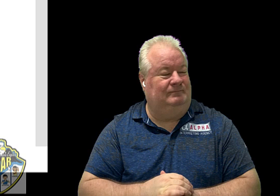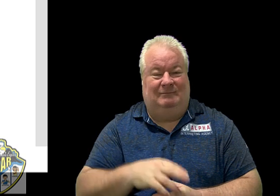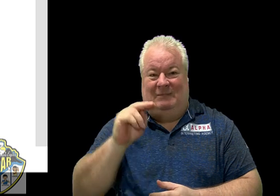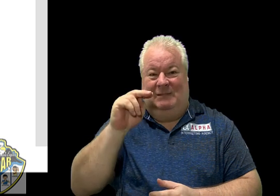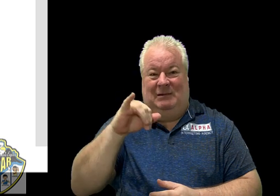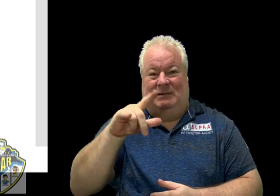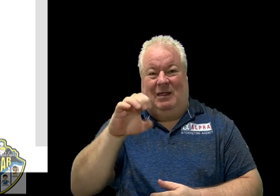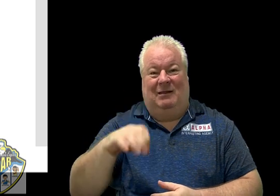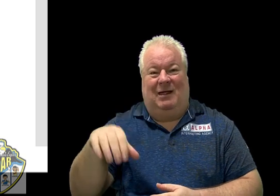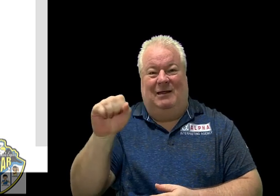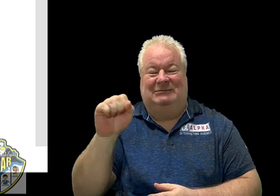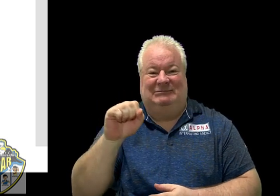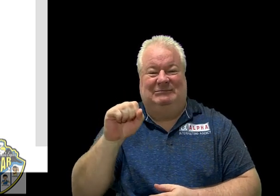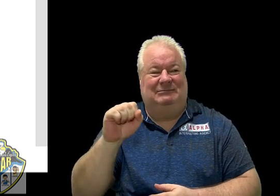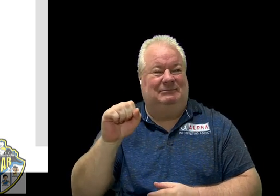Niall S.